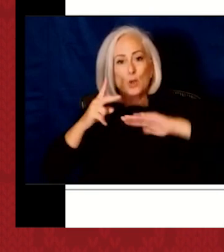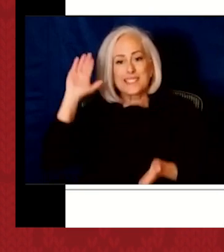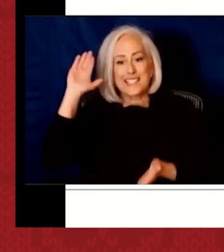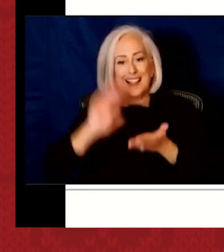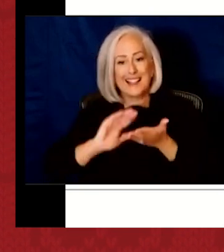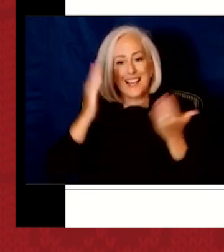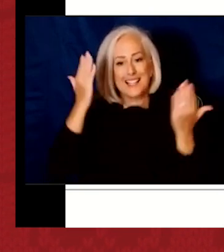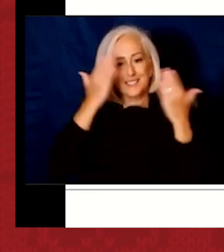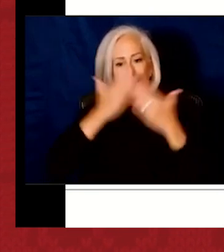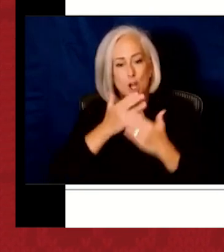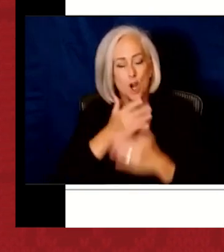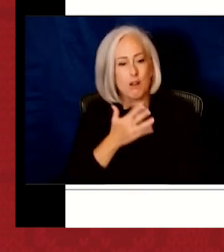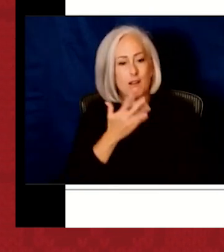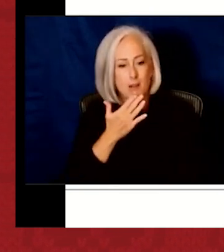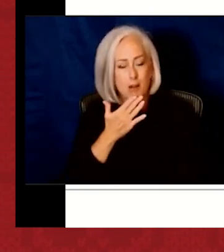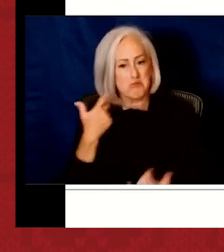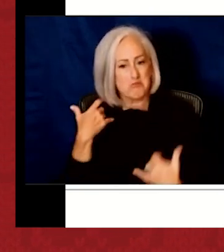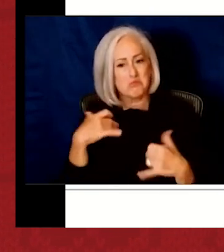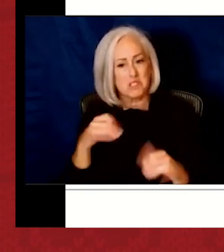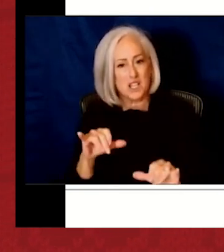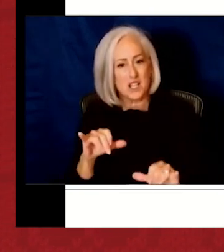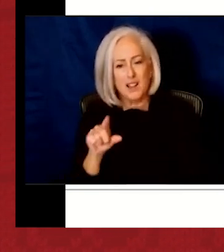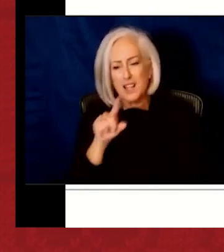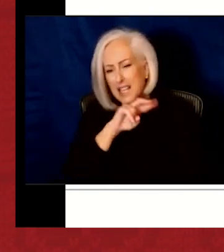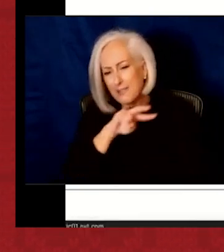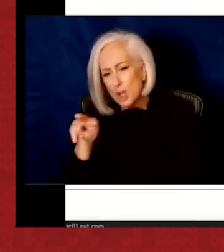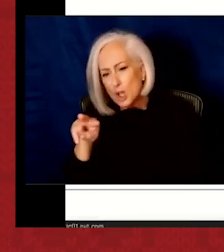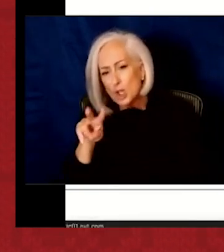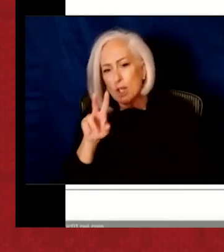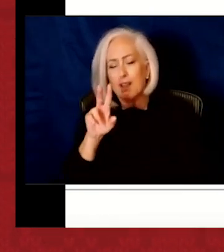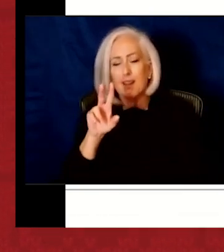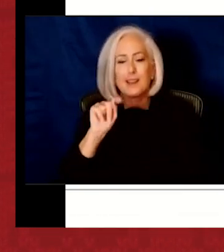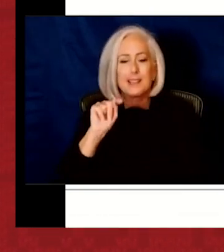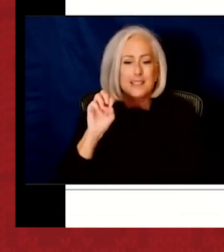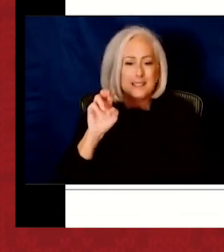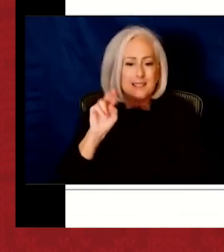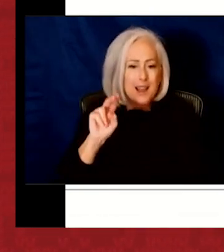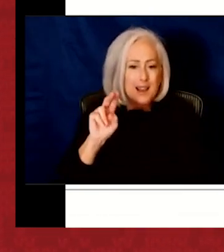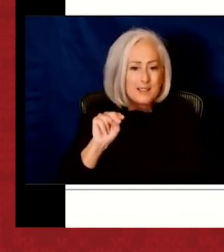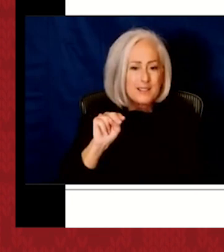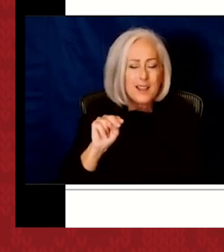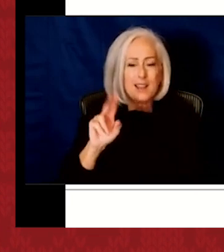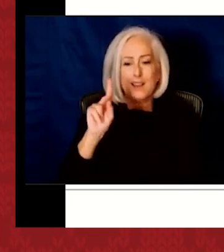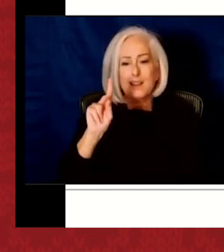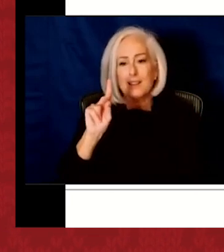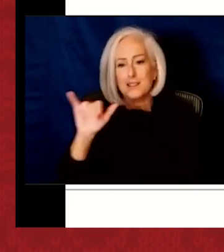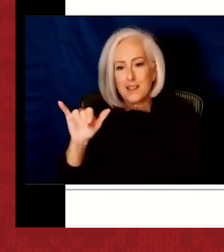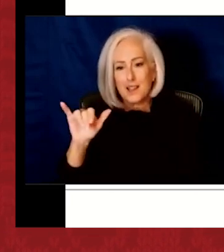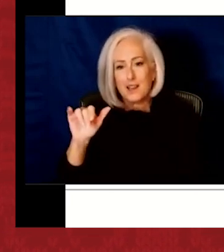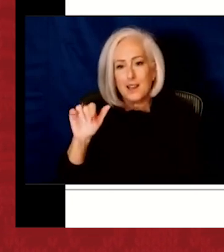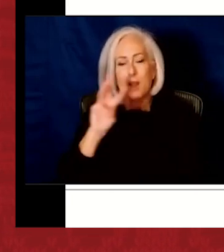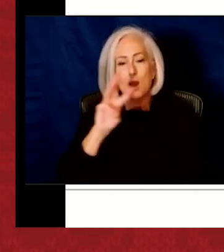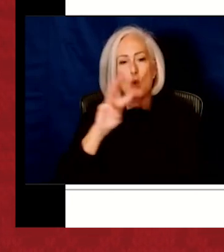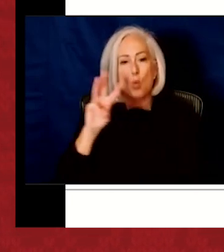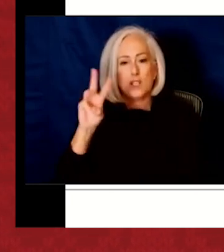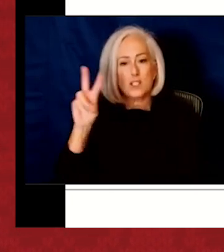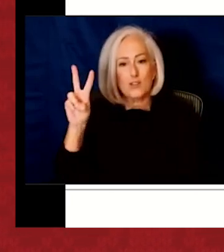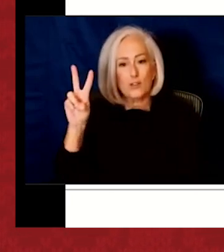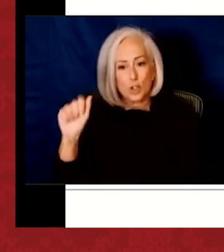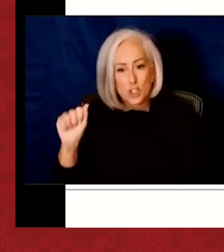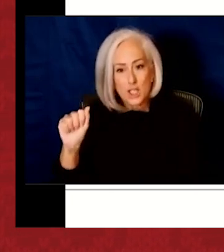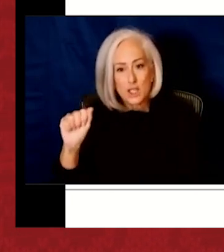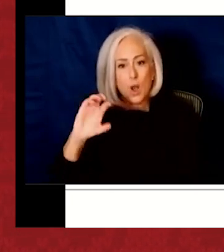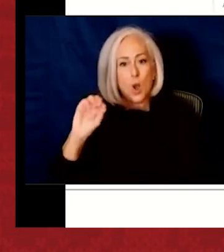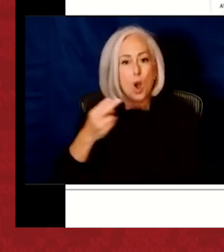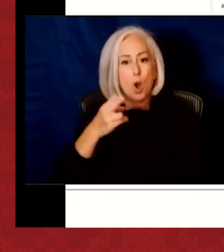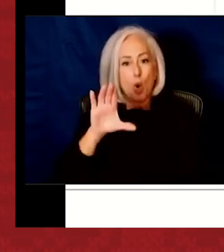looking over to the kind of Tennessee, Kentucky, West Virginia, Virginia area, and Ohio. But across the rest of the